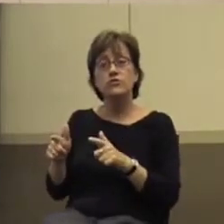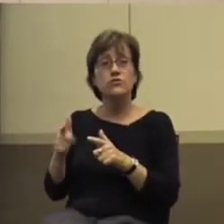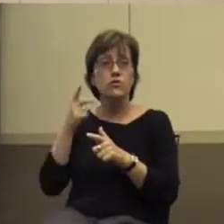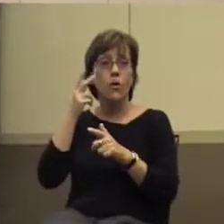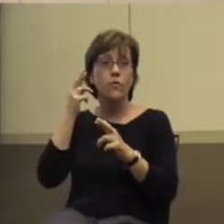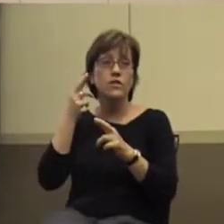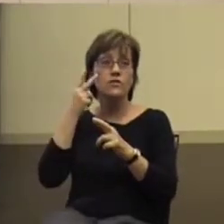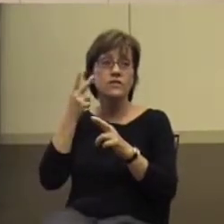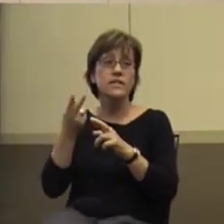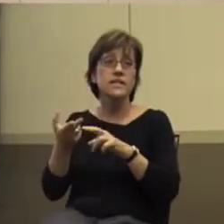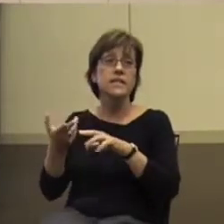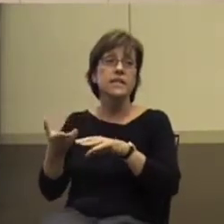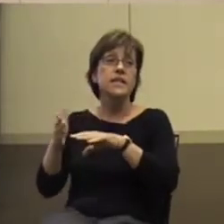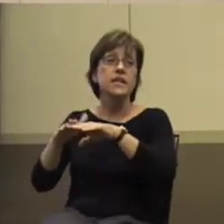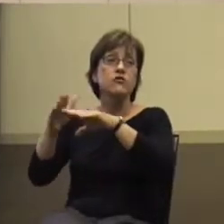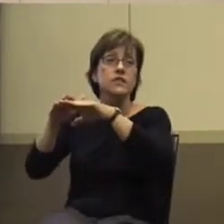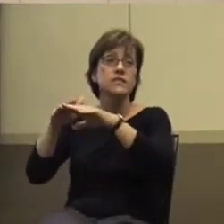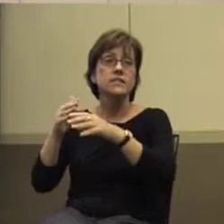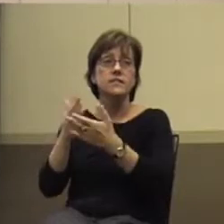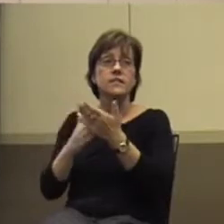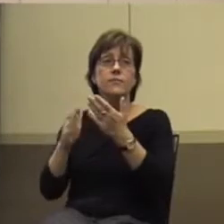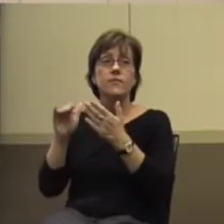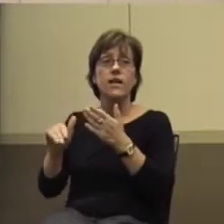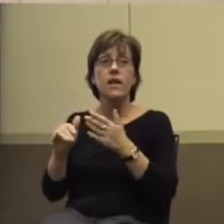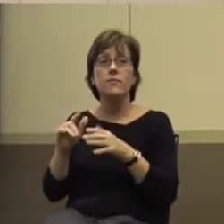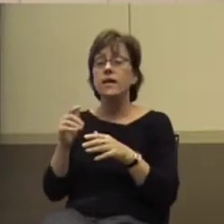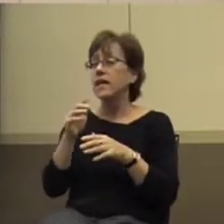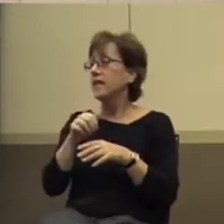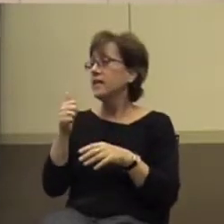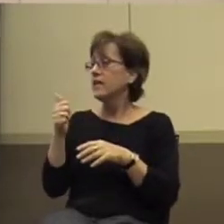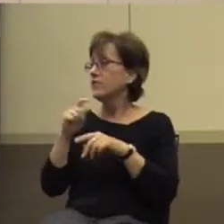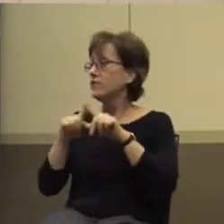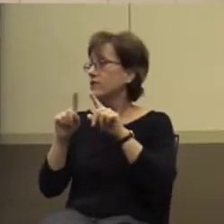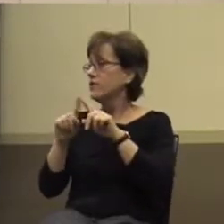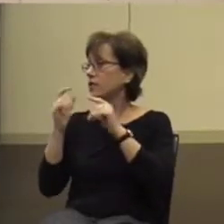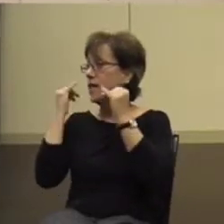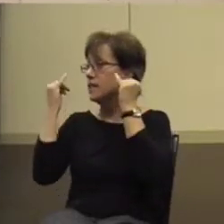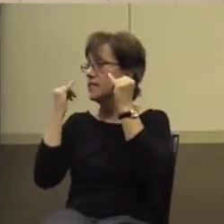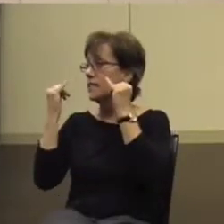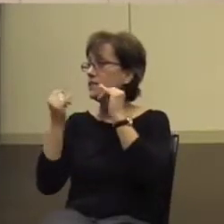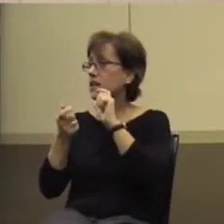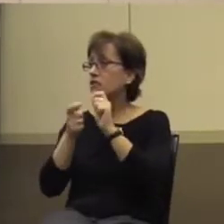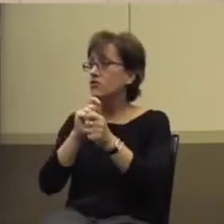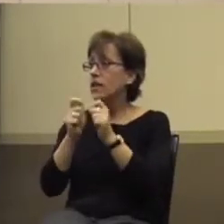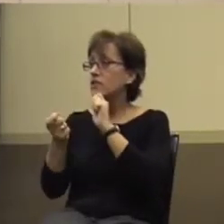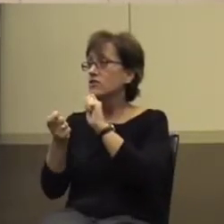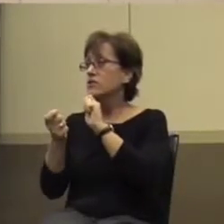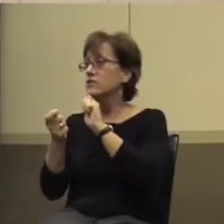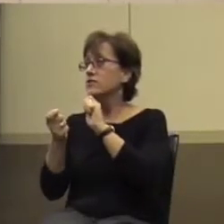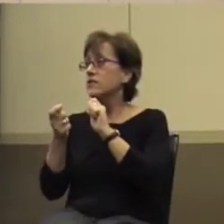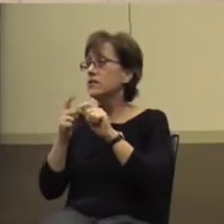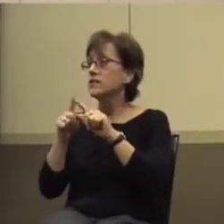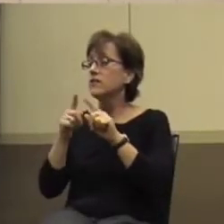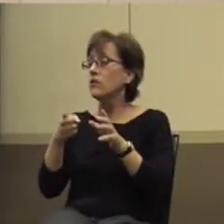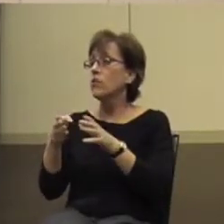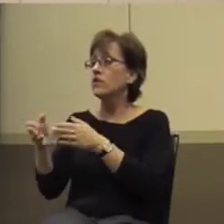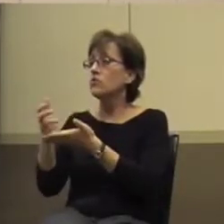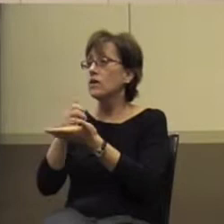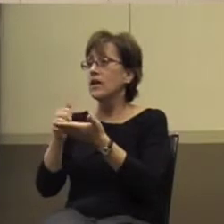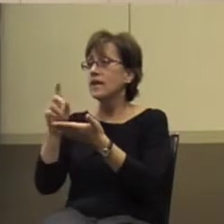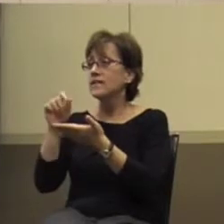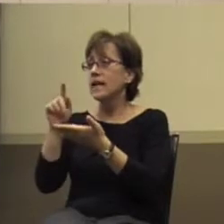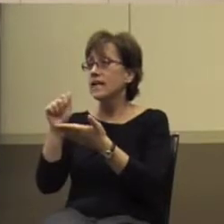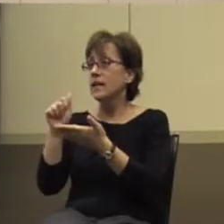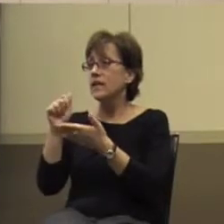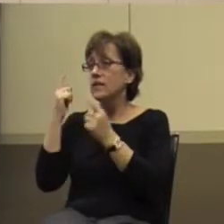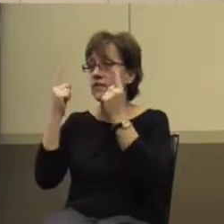increase in some of that. Any other different ideas on changing how you're going to collect the data through those different, thinking